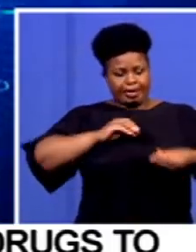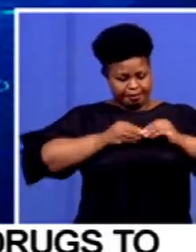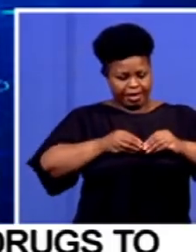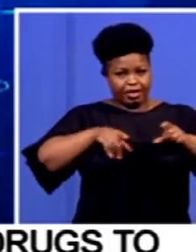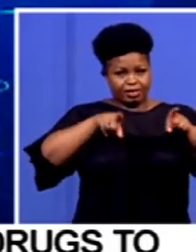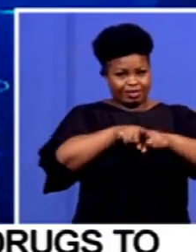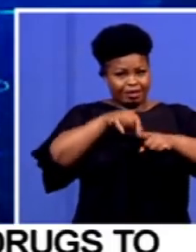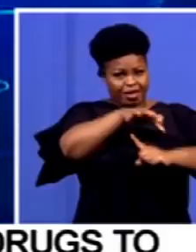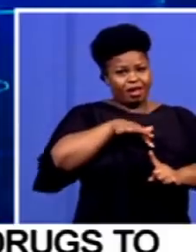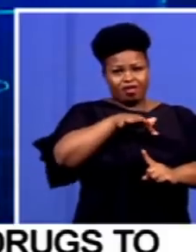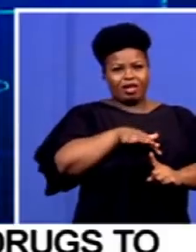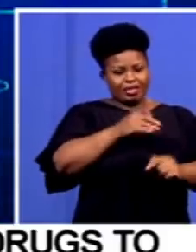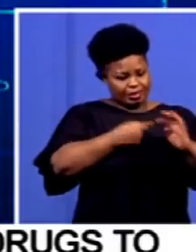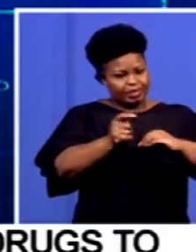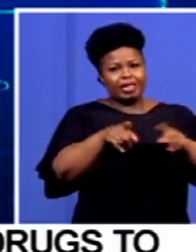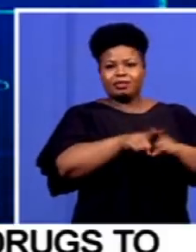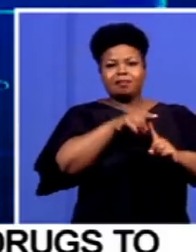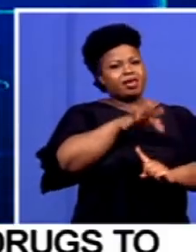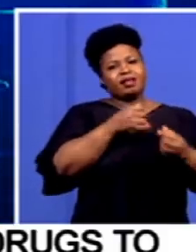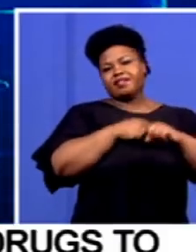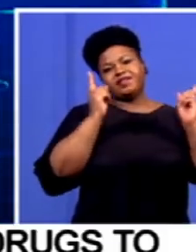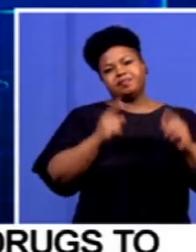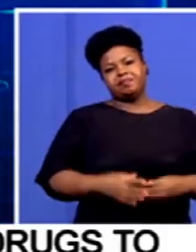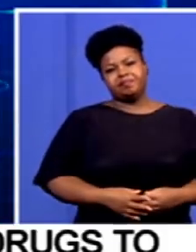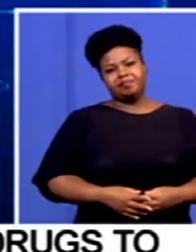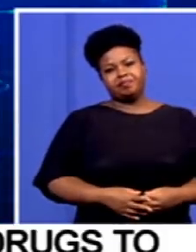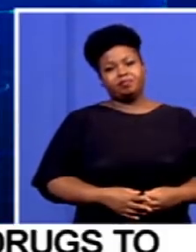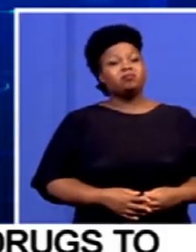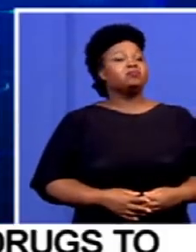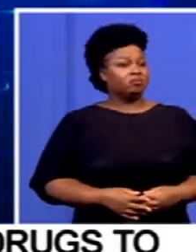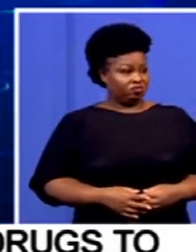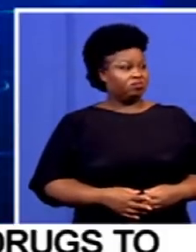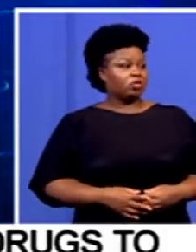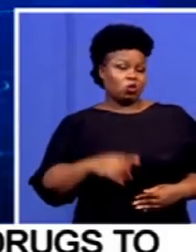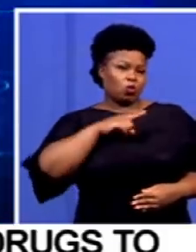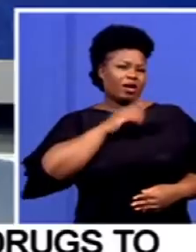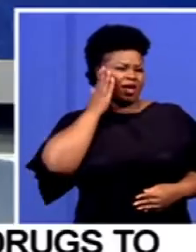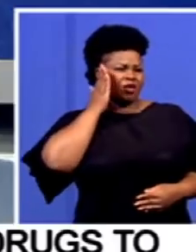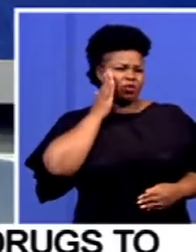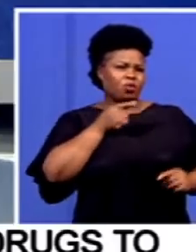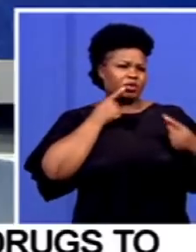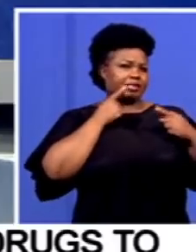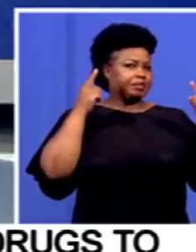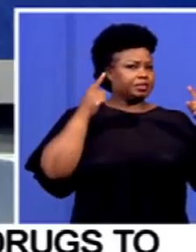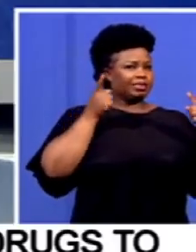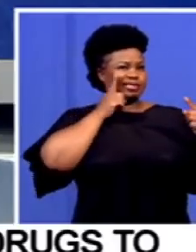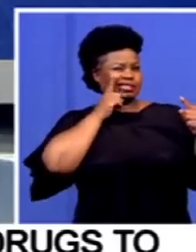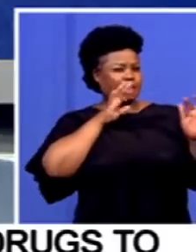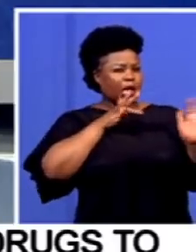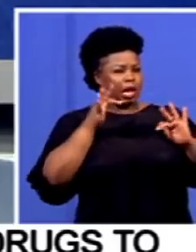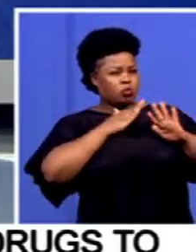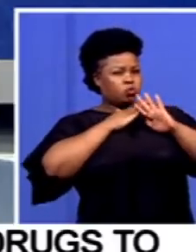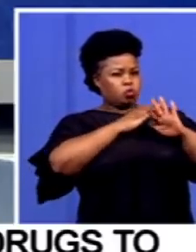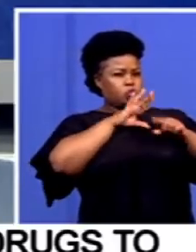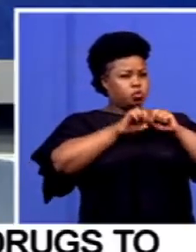manufacture outside their doorsteps of their distribution centers. Obviously, you're not going to share with us your tactics on how to combat